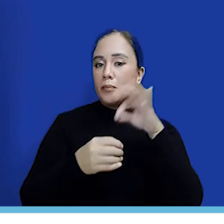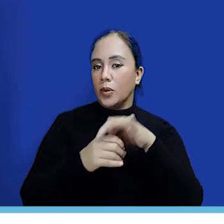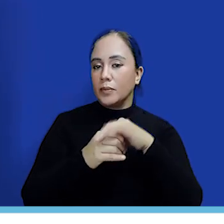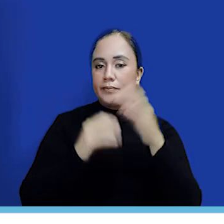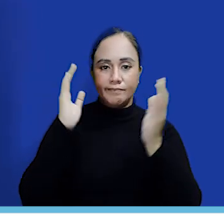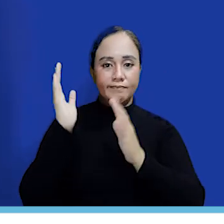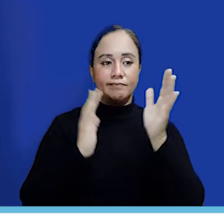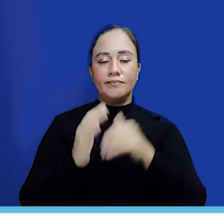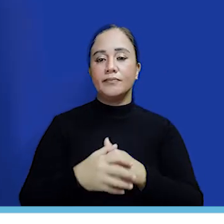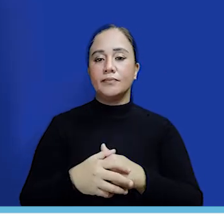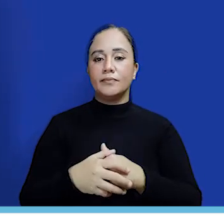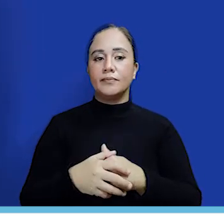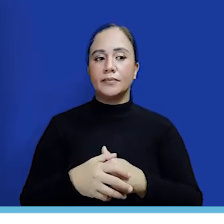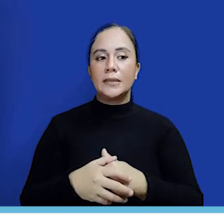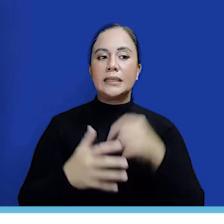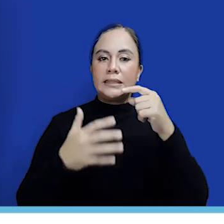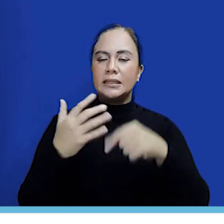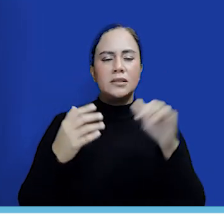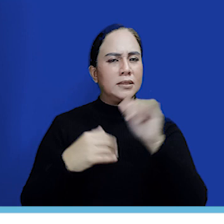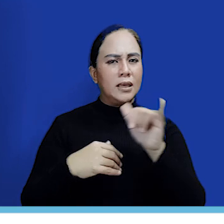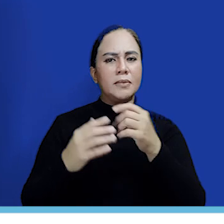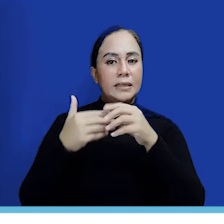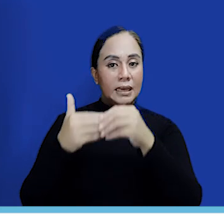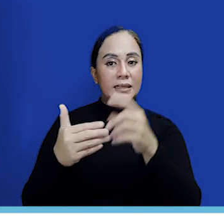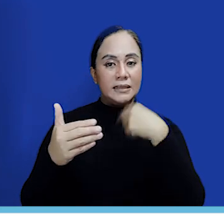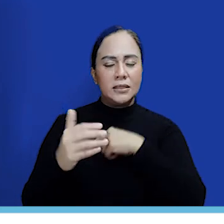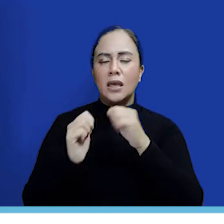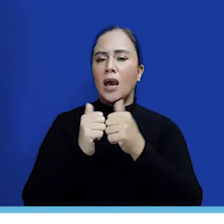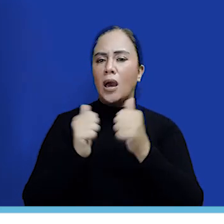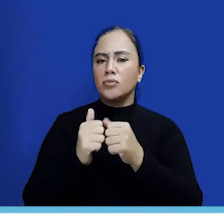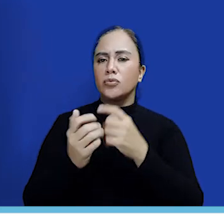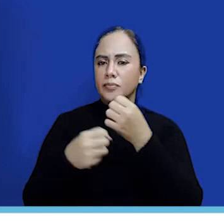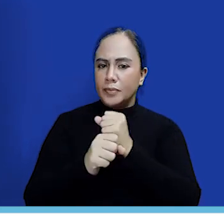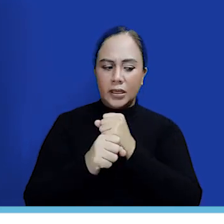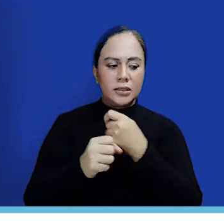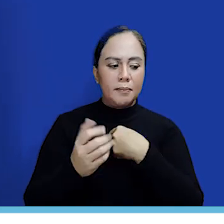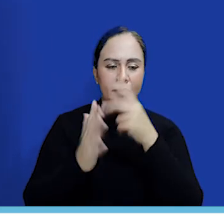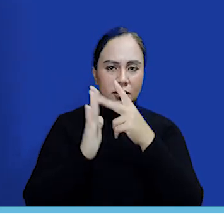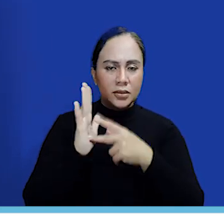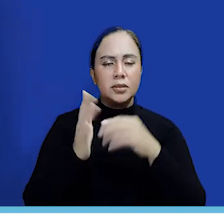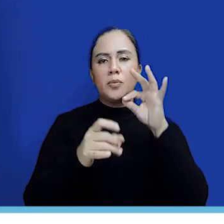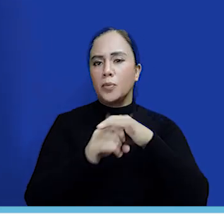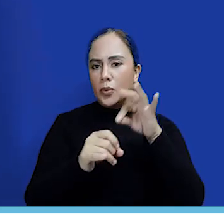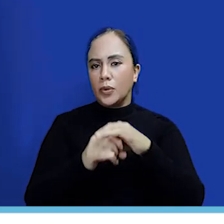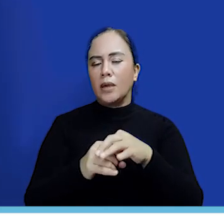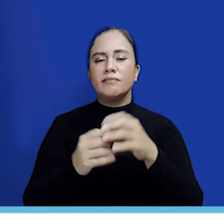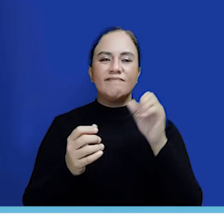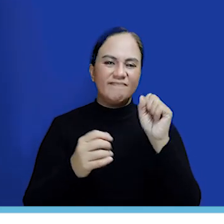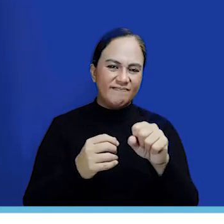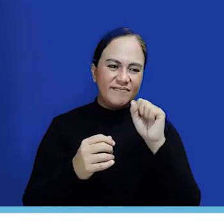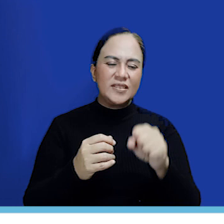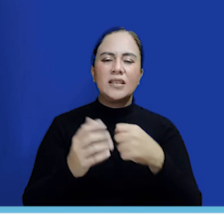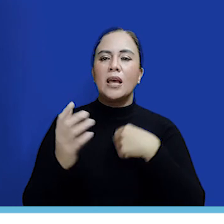organization's programs and services. This will also guide us on how to formulate our policies and programs,